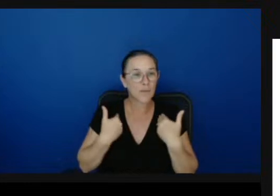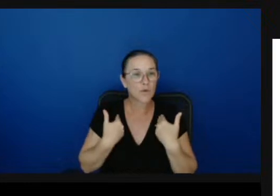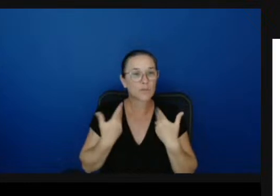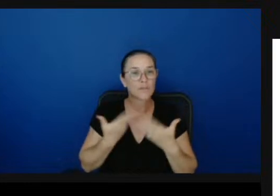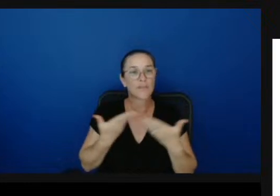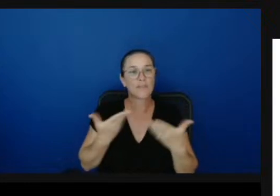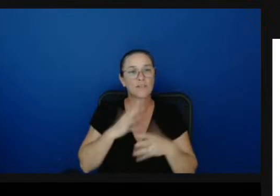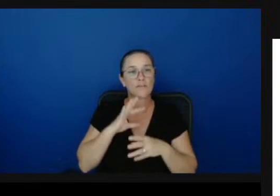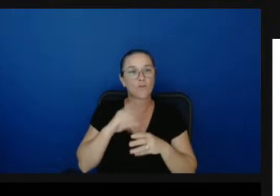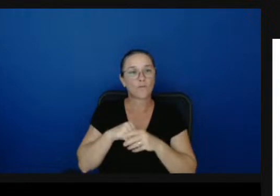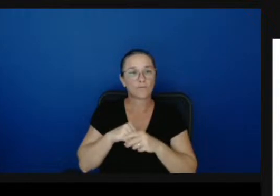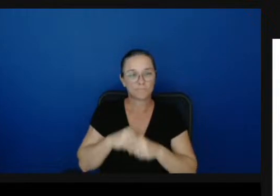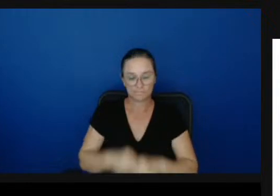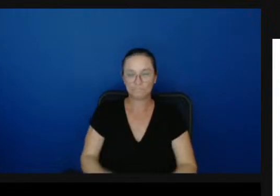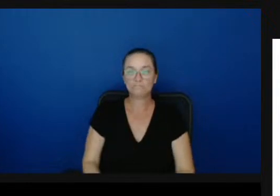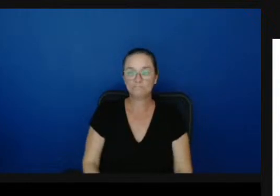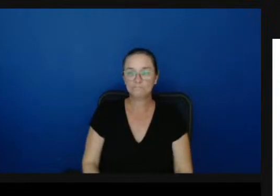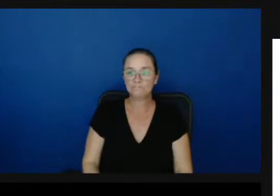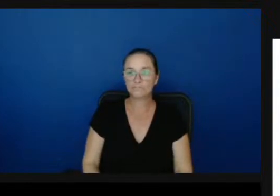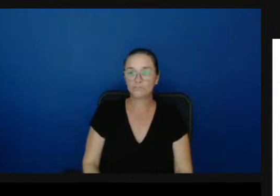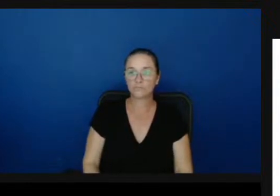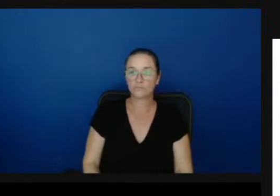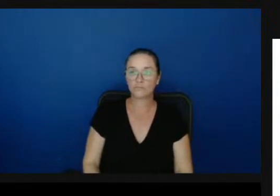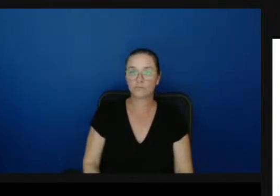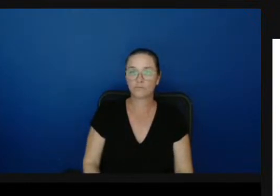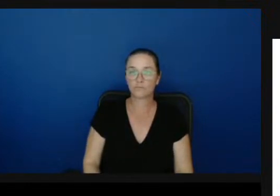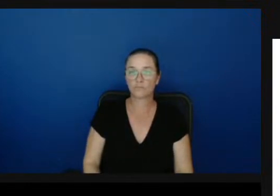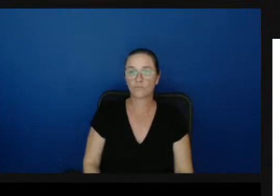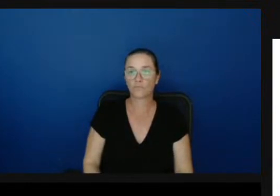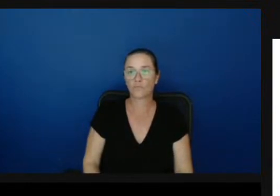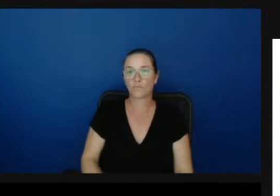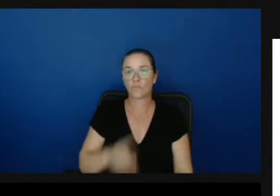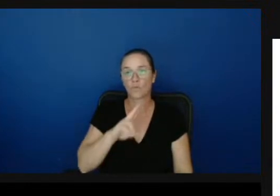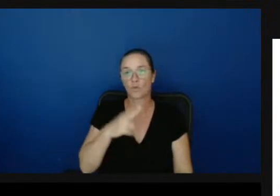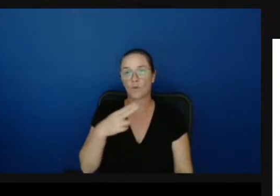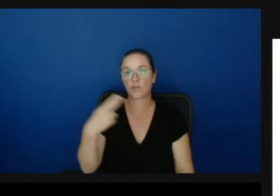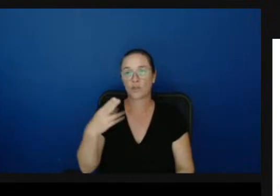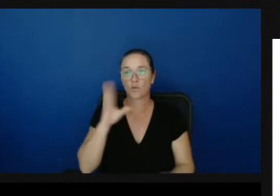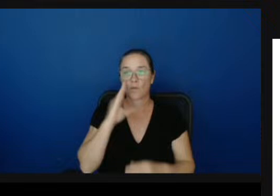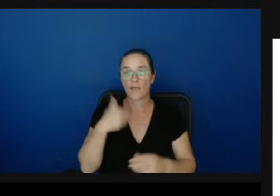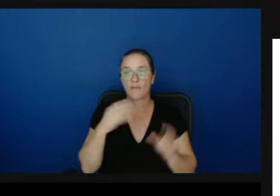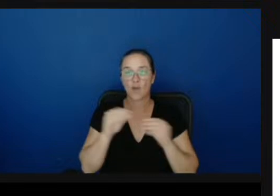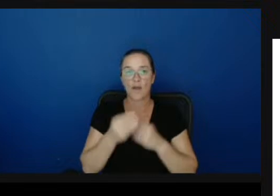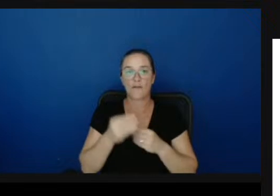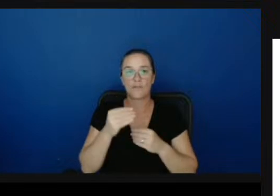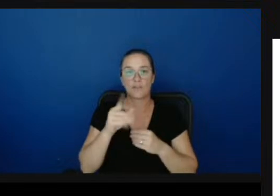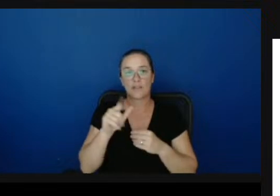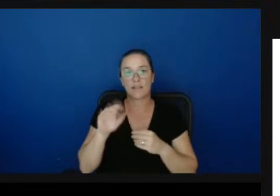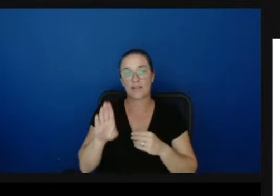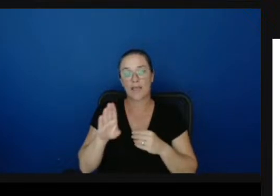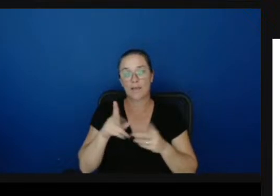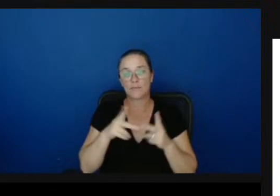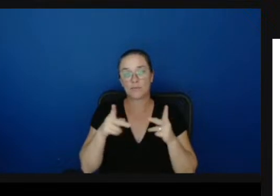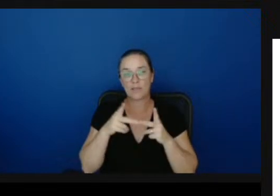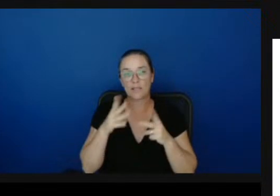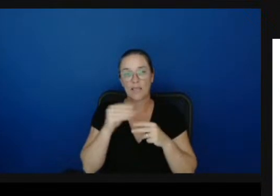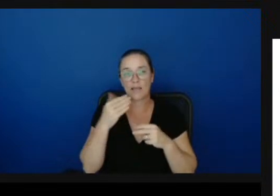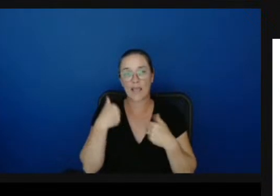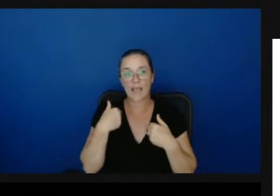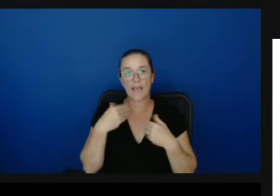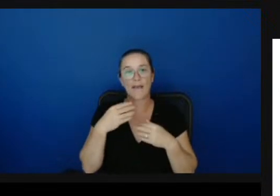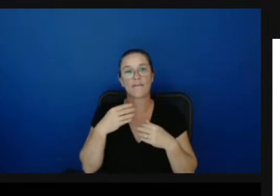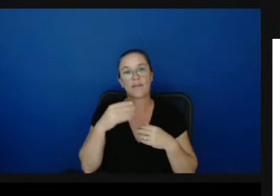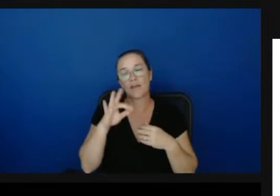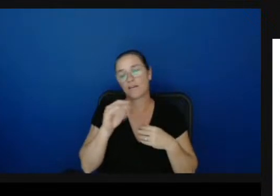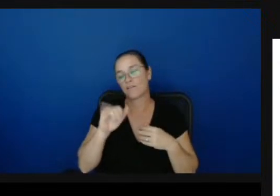of that, and plants as well. So at UH Hilo will be office and lab space, and then it'll have the field station to repair field sites within